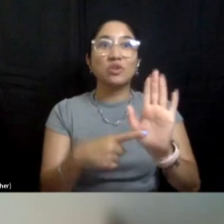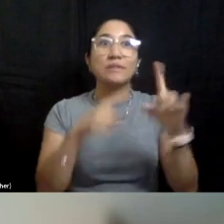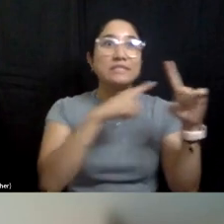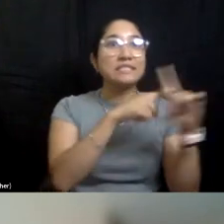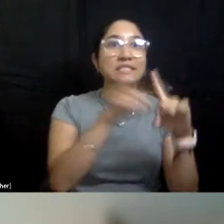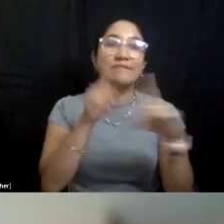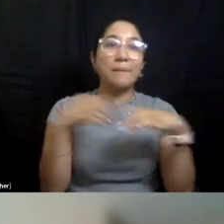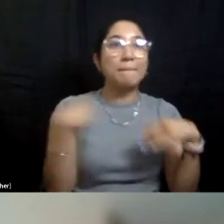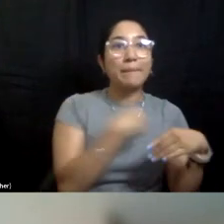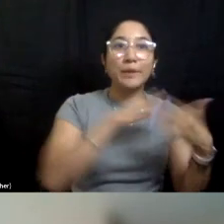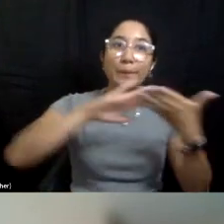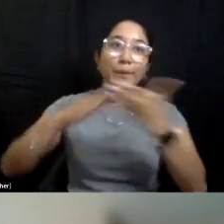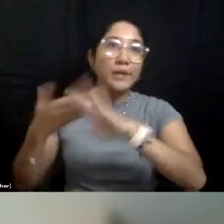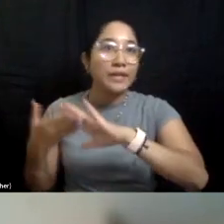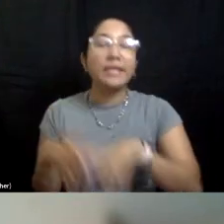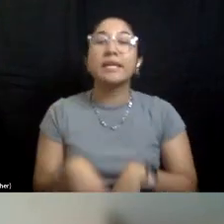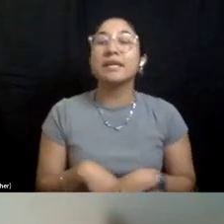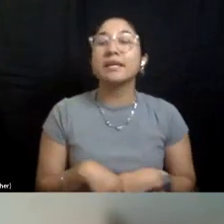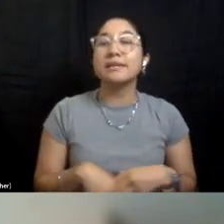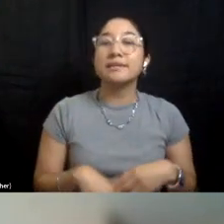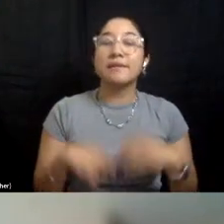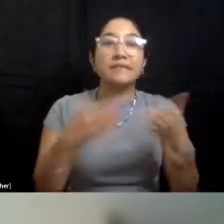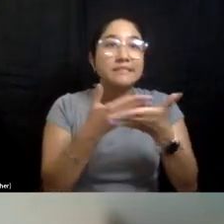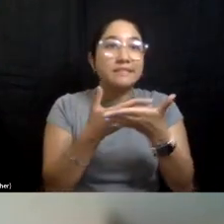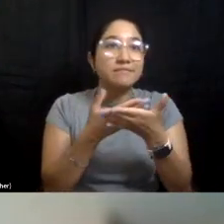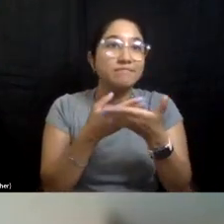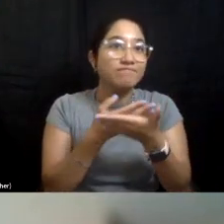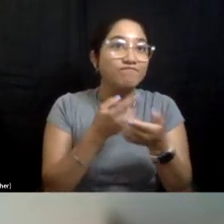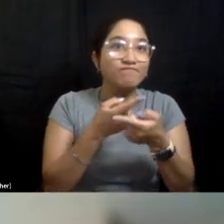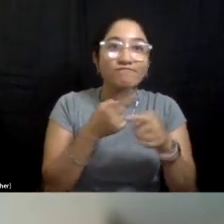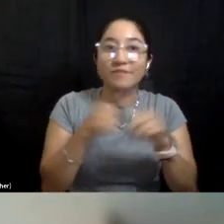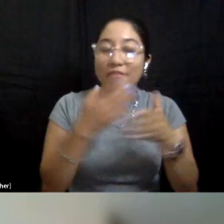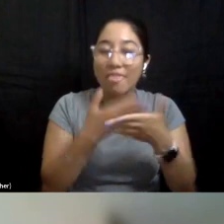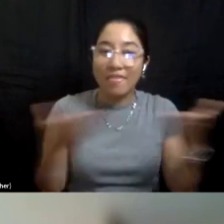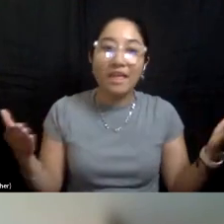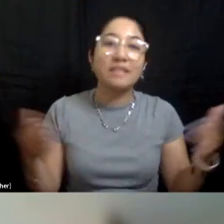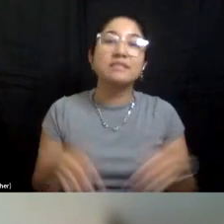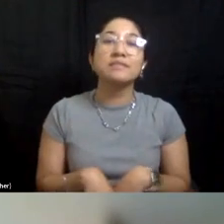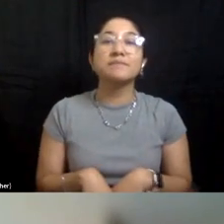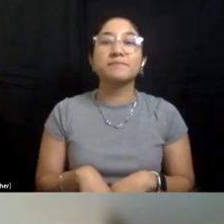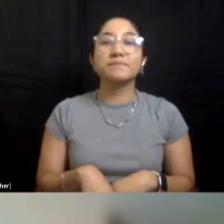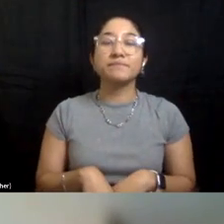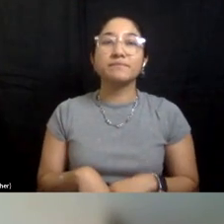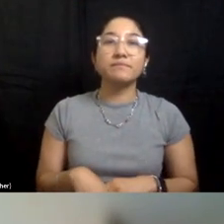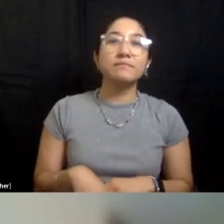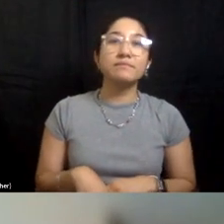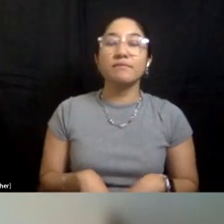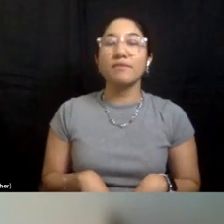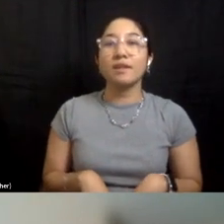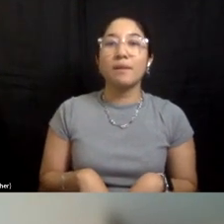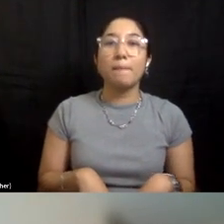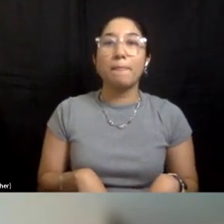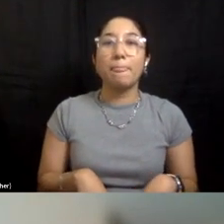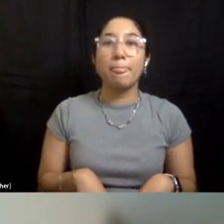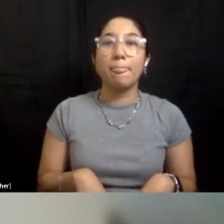the idea of like plays that were all monologues we have thanks to the fragmented musicals from the soul era. And